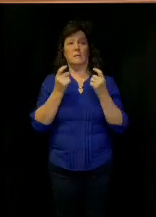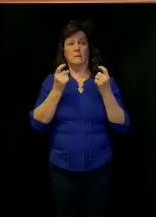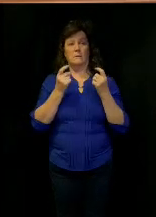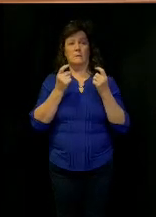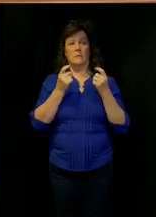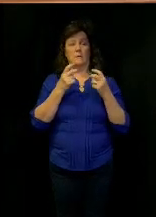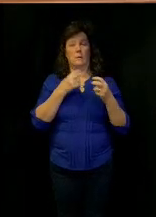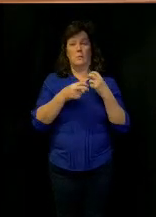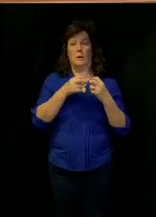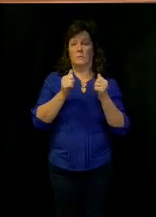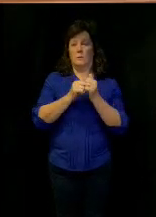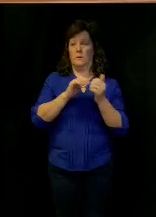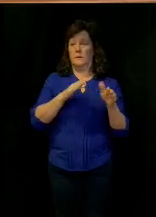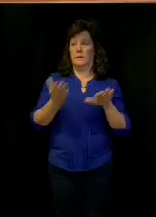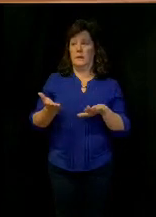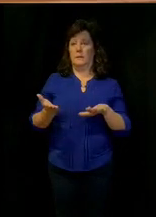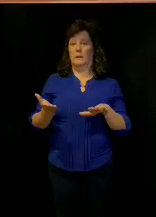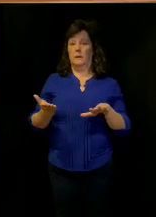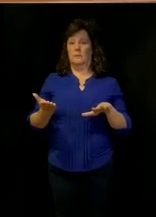death.